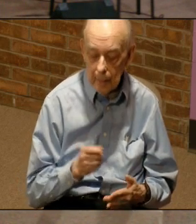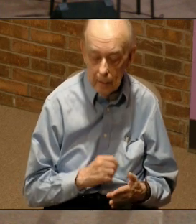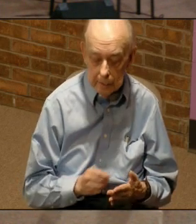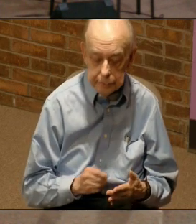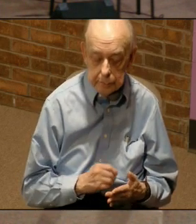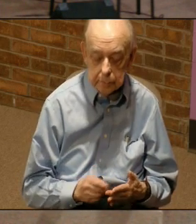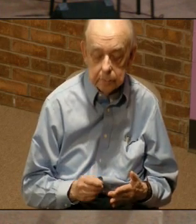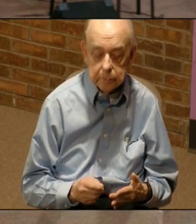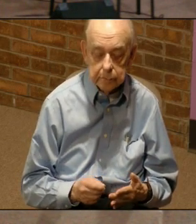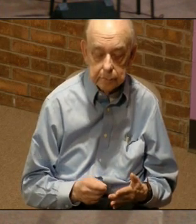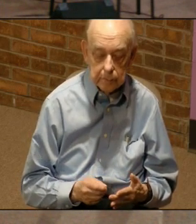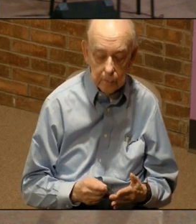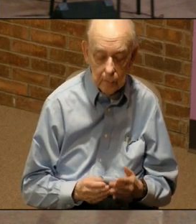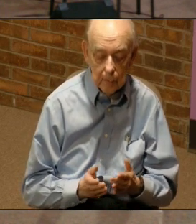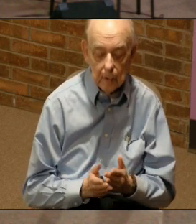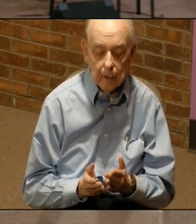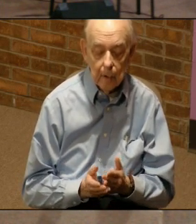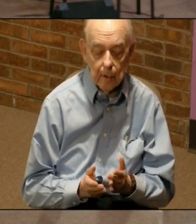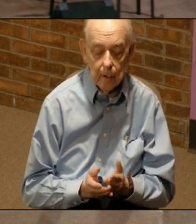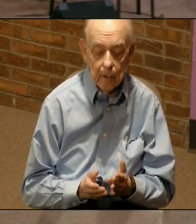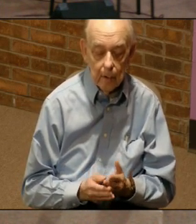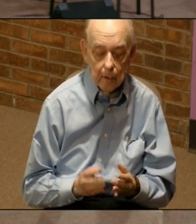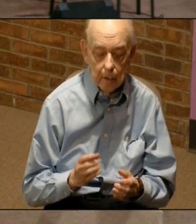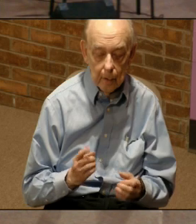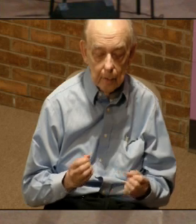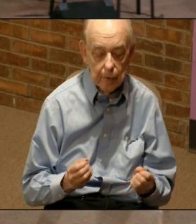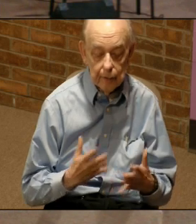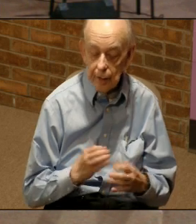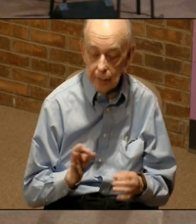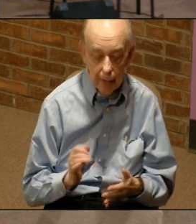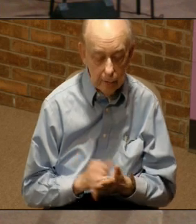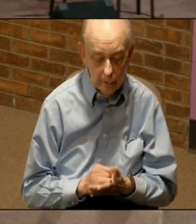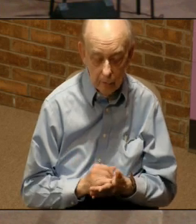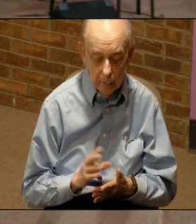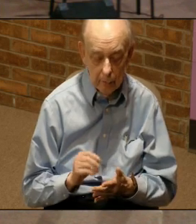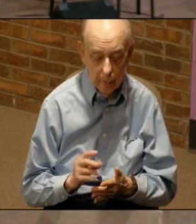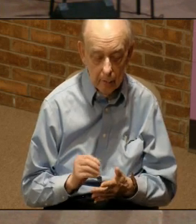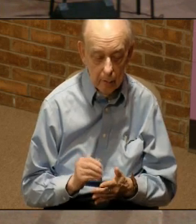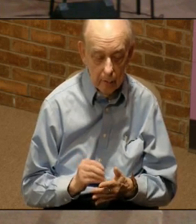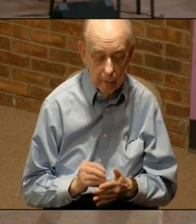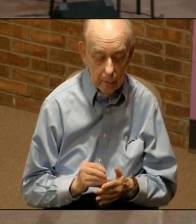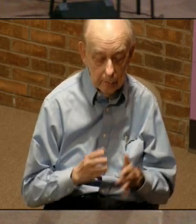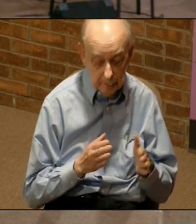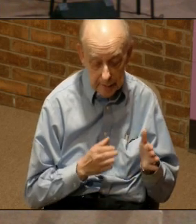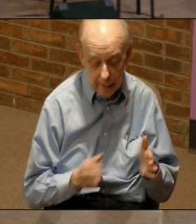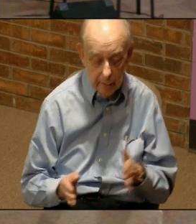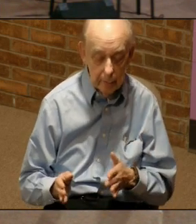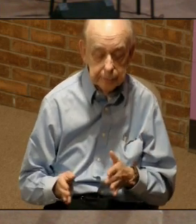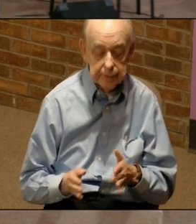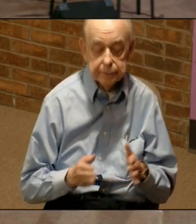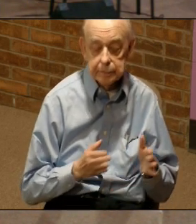written to be a book to be afraid of. It was intended